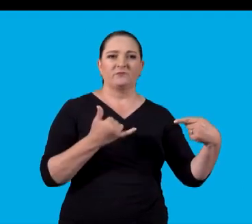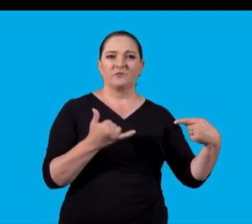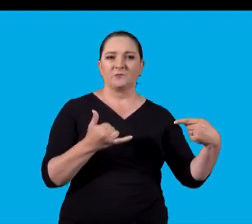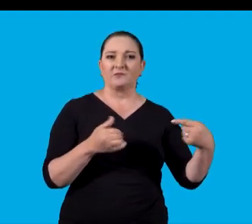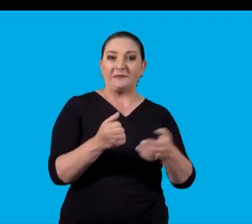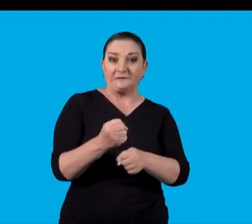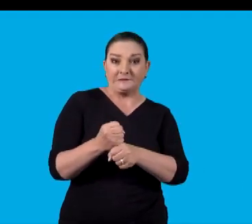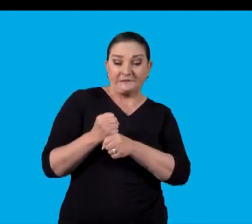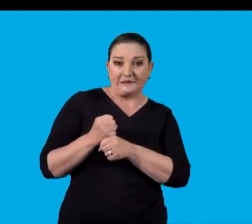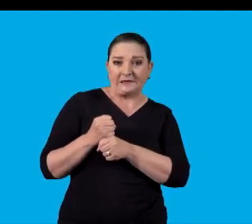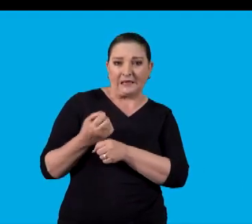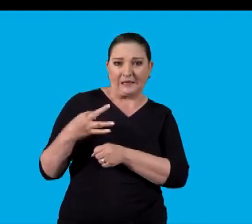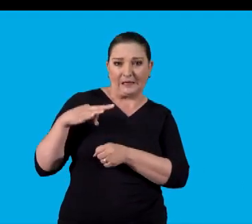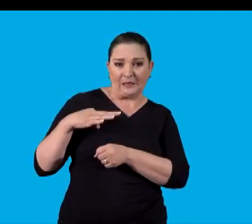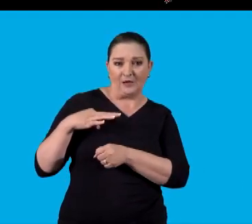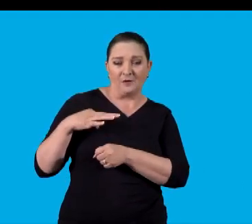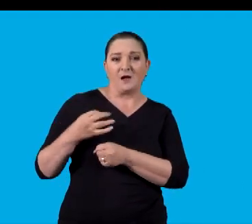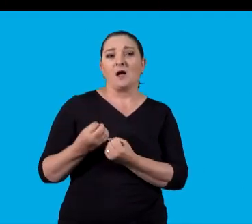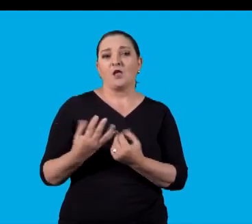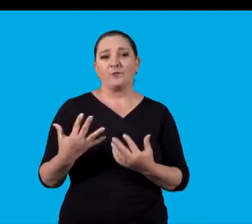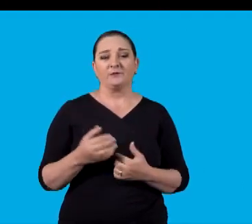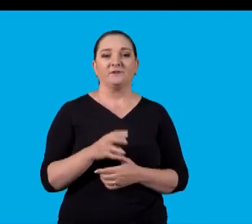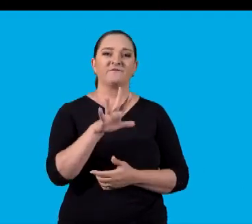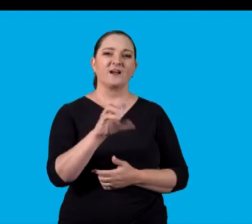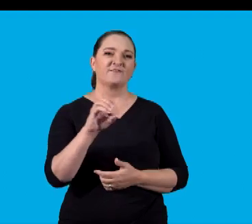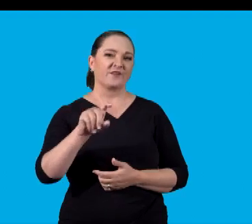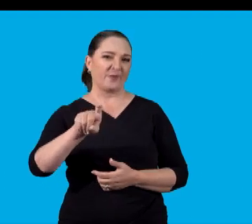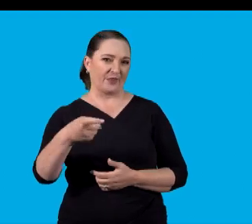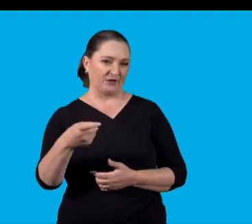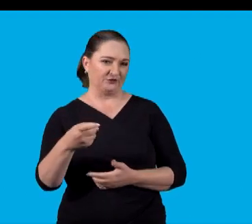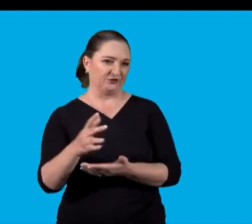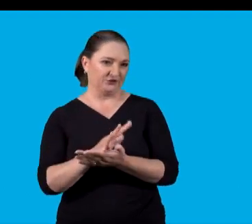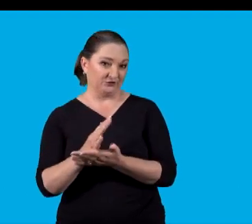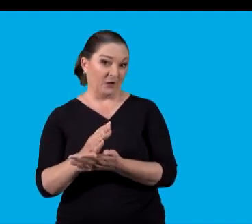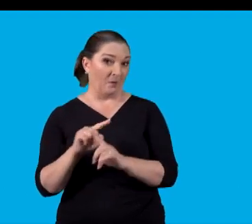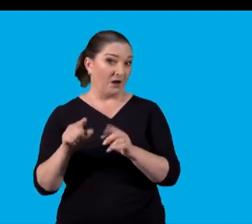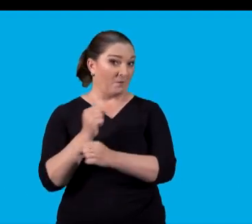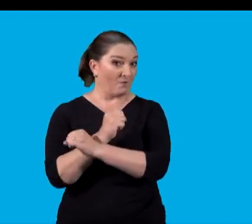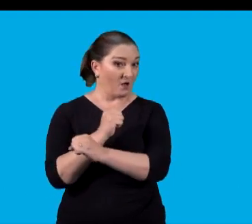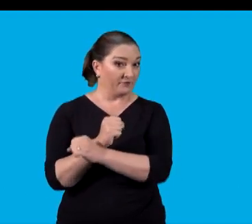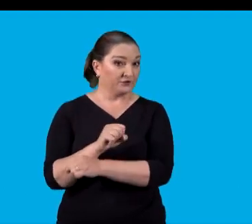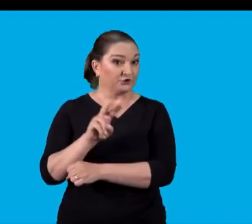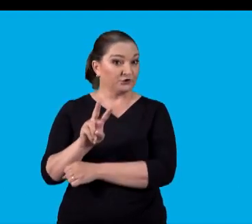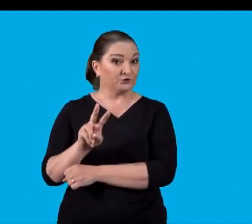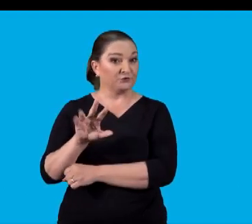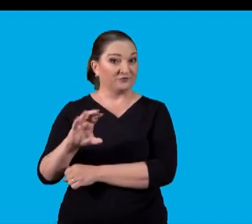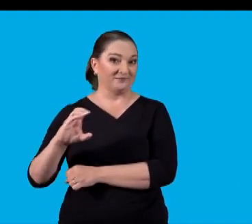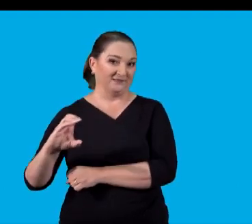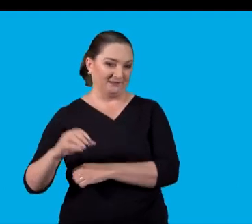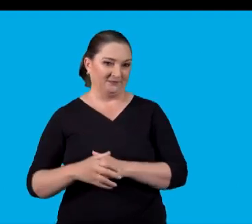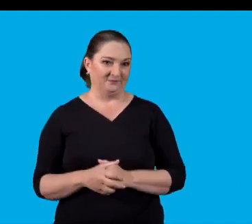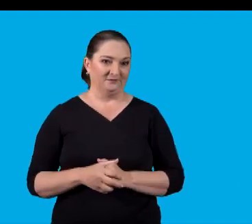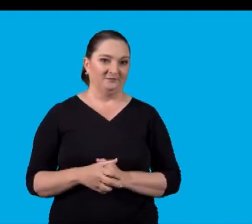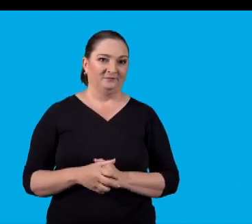1,750,000. Then you say plus the retained income amount. The retained income amount would be your